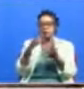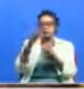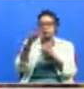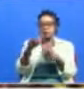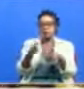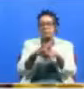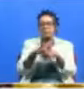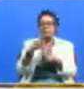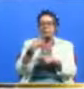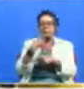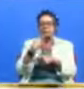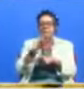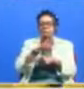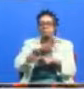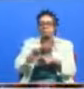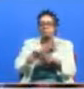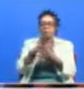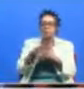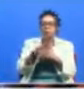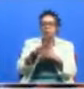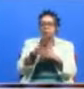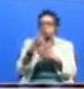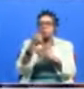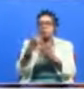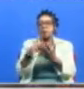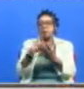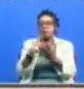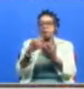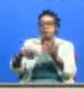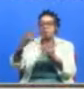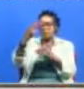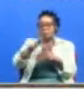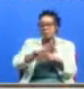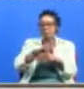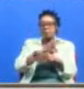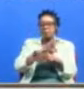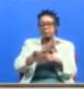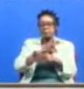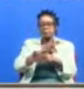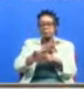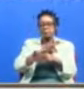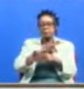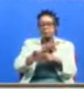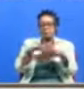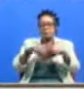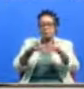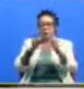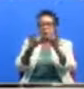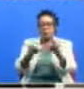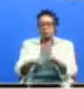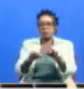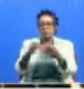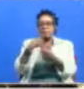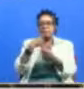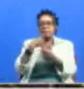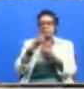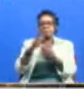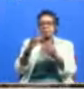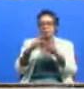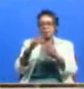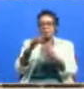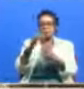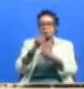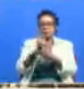instead benefited the middle class, who have relatively high income. According to the Treasury, total VAT collected in